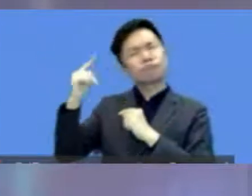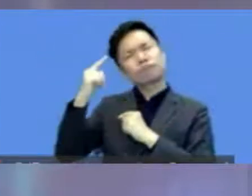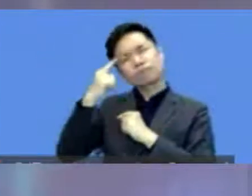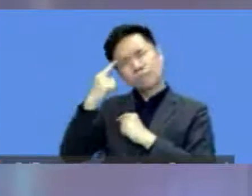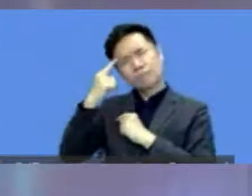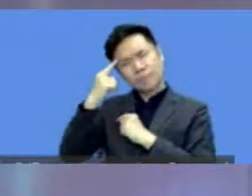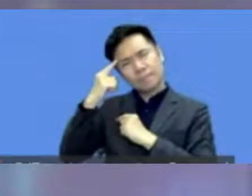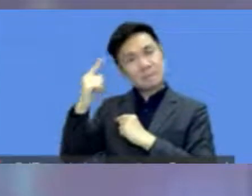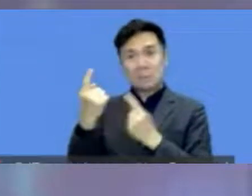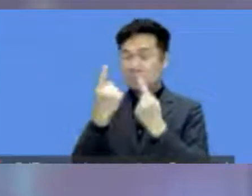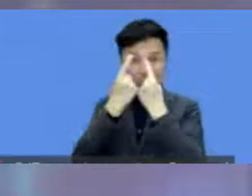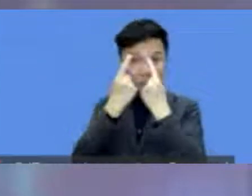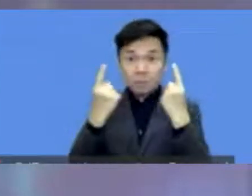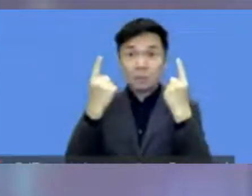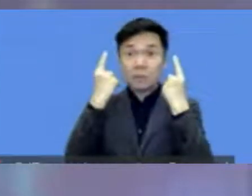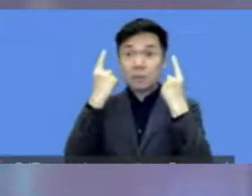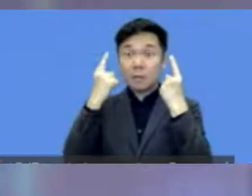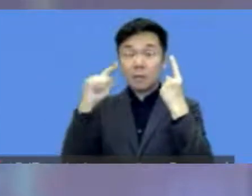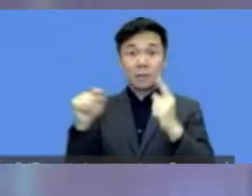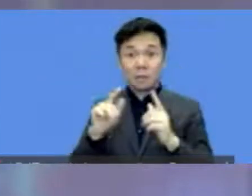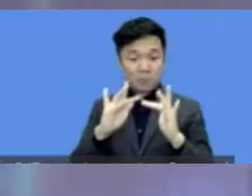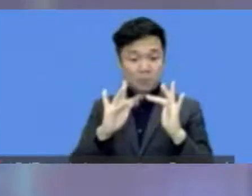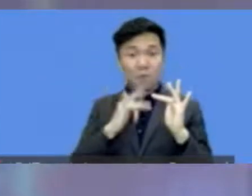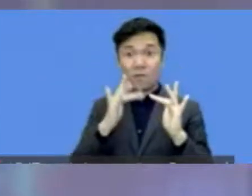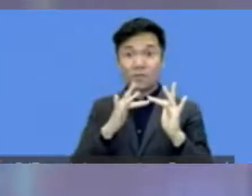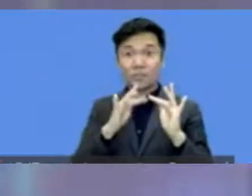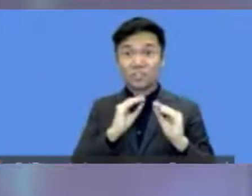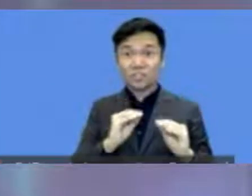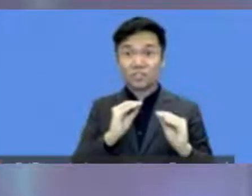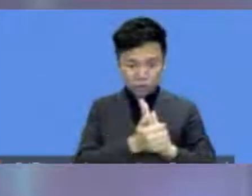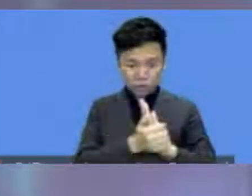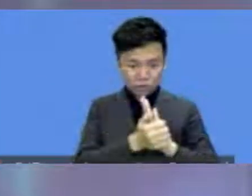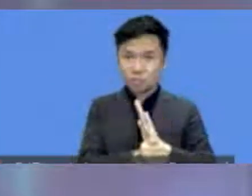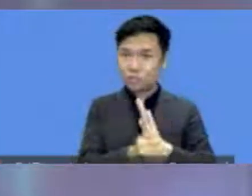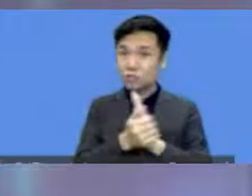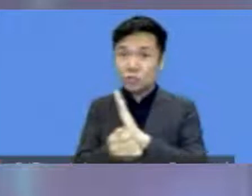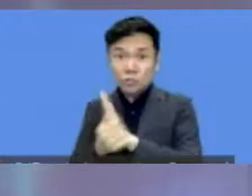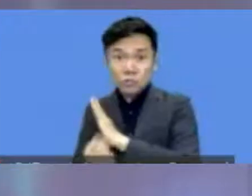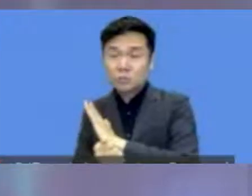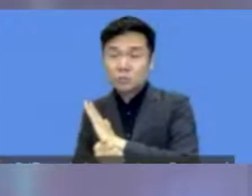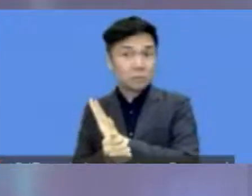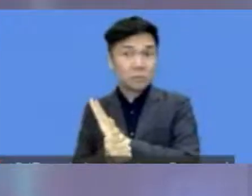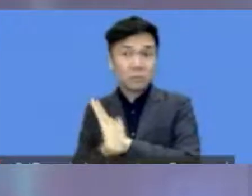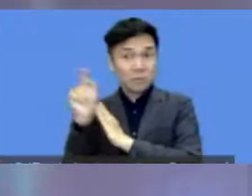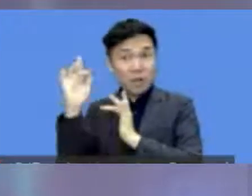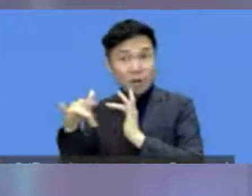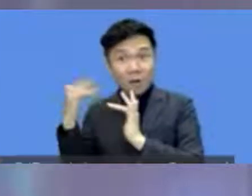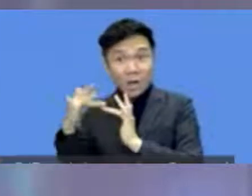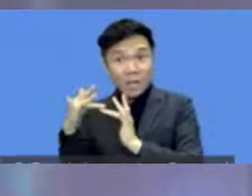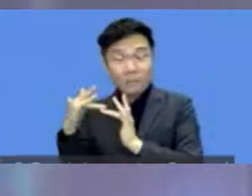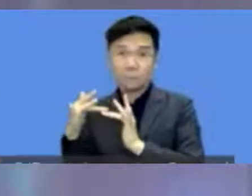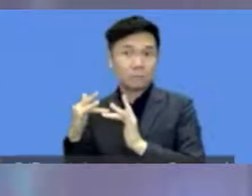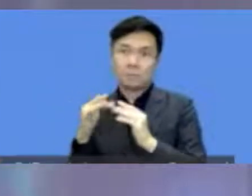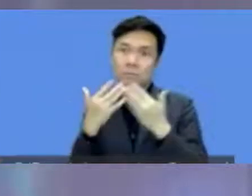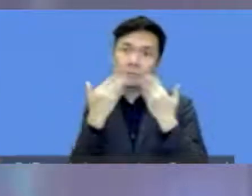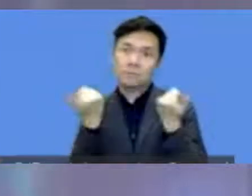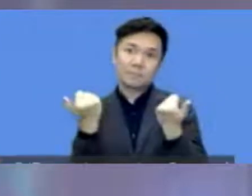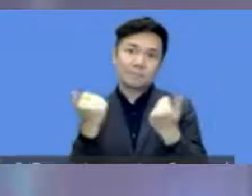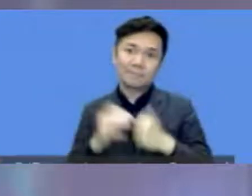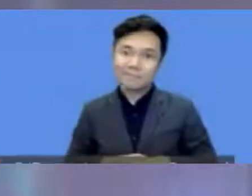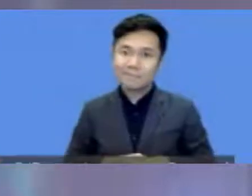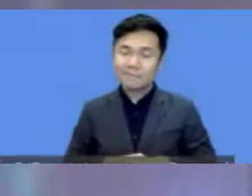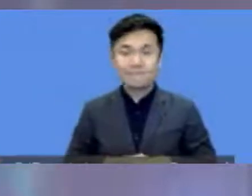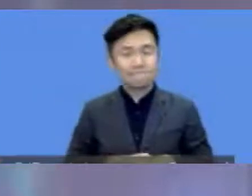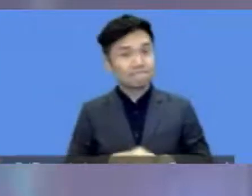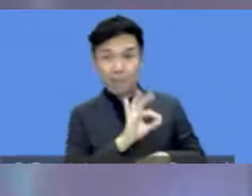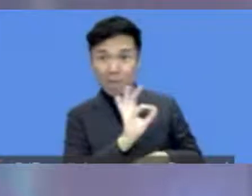have online content for our vocational courses, technical vocational courses. Maybe you can share with us